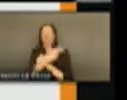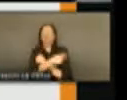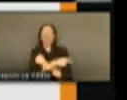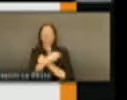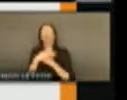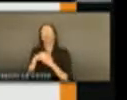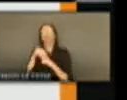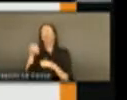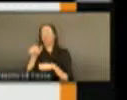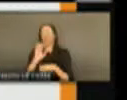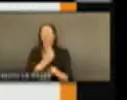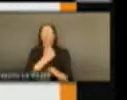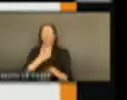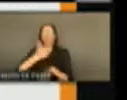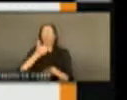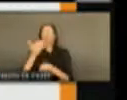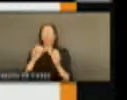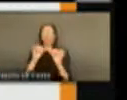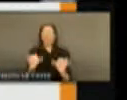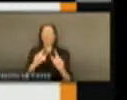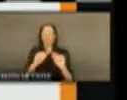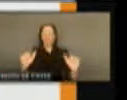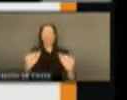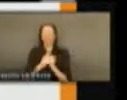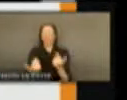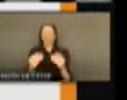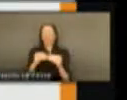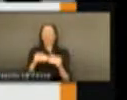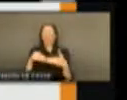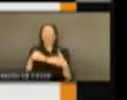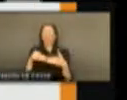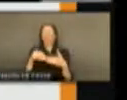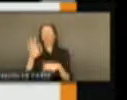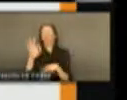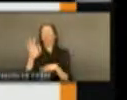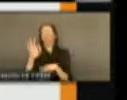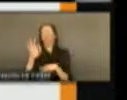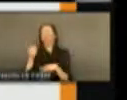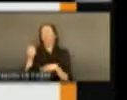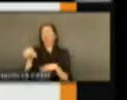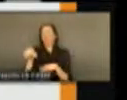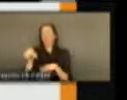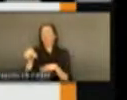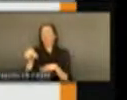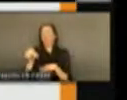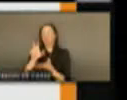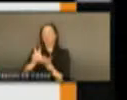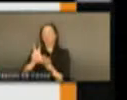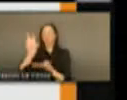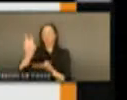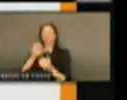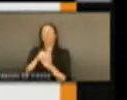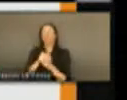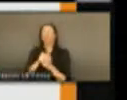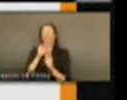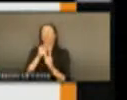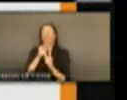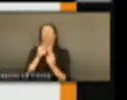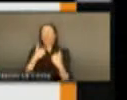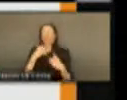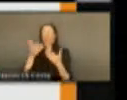etc. The more flexible funding consists of services that are not mandated by state or federal